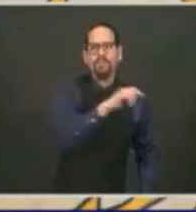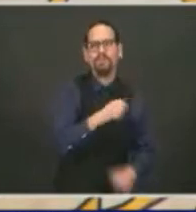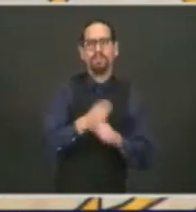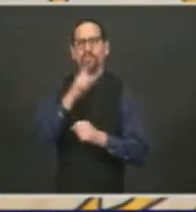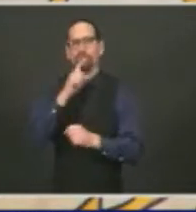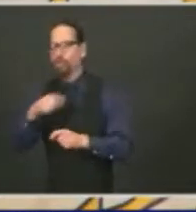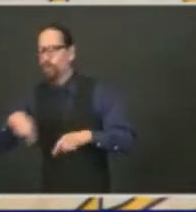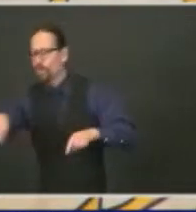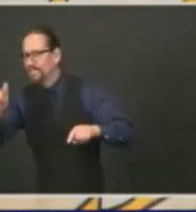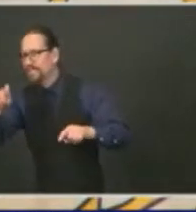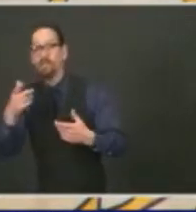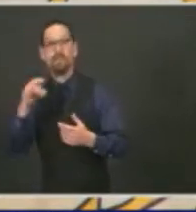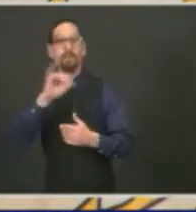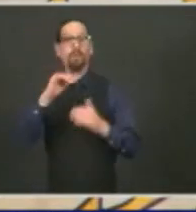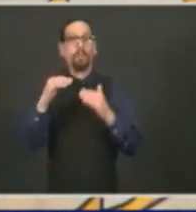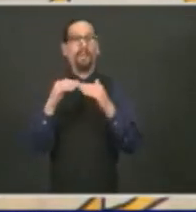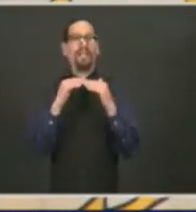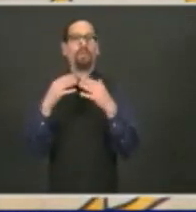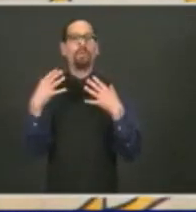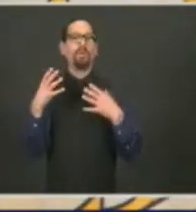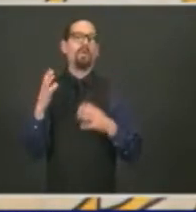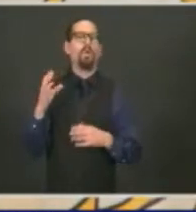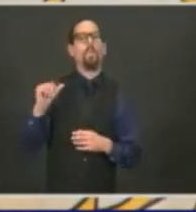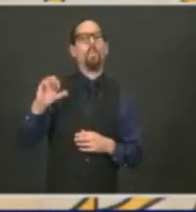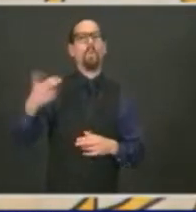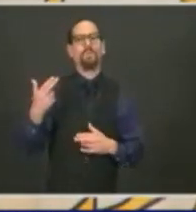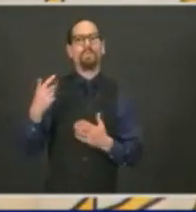the community there.